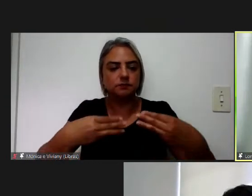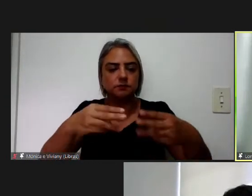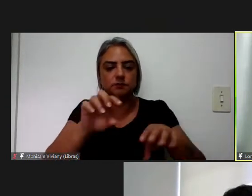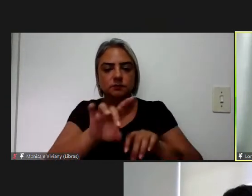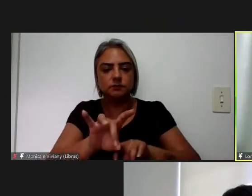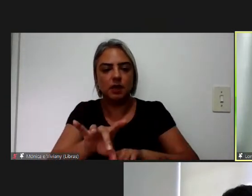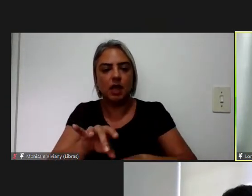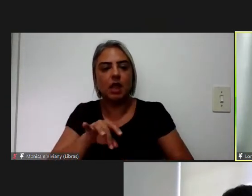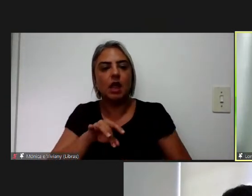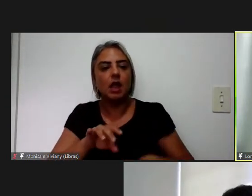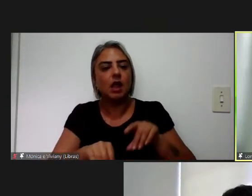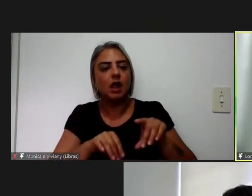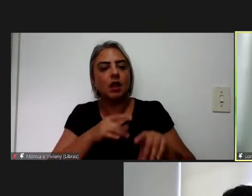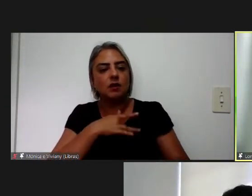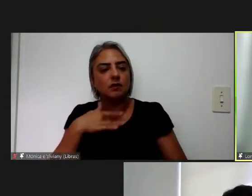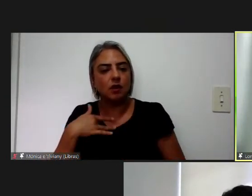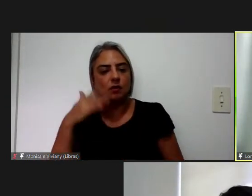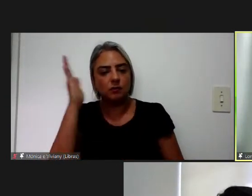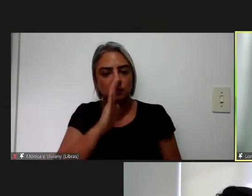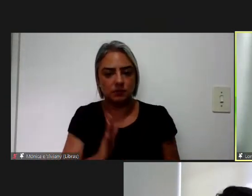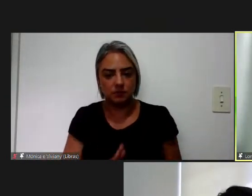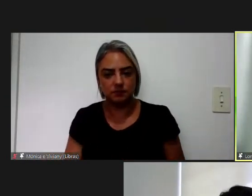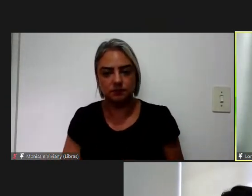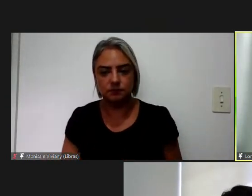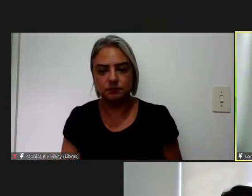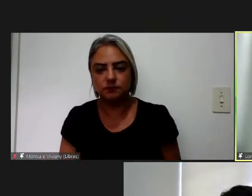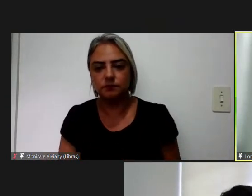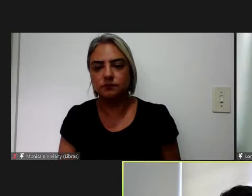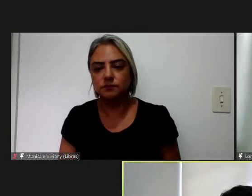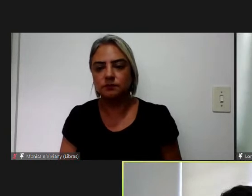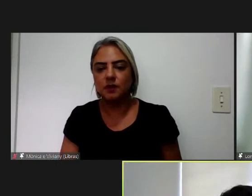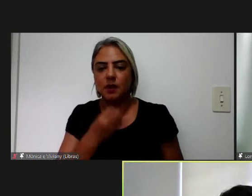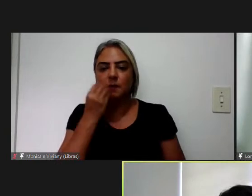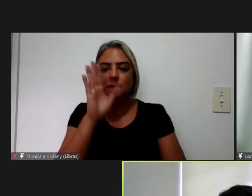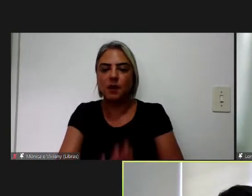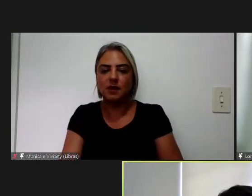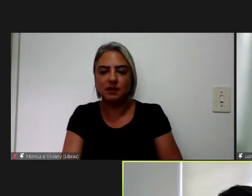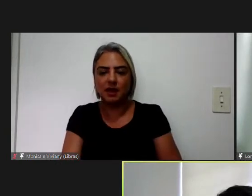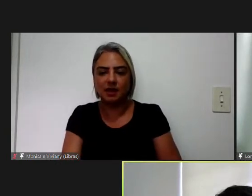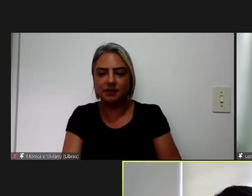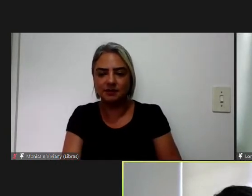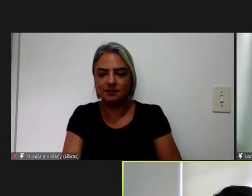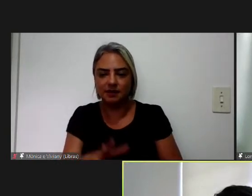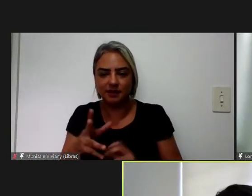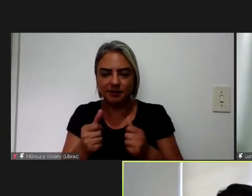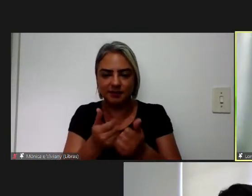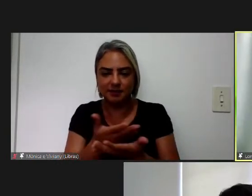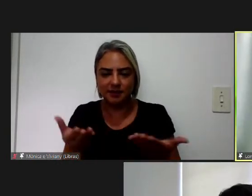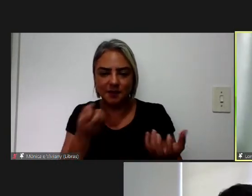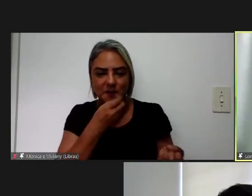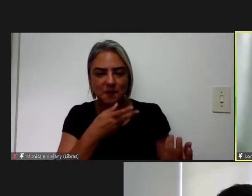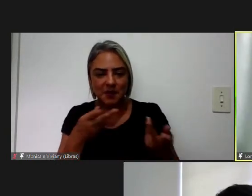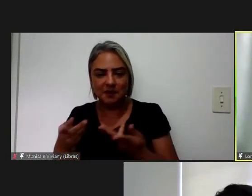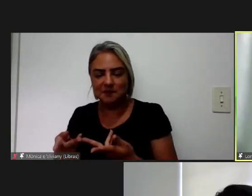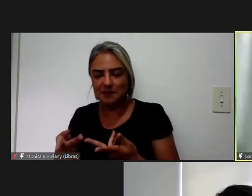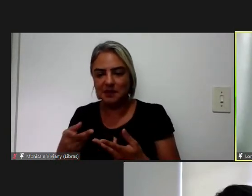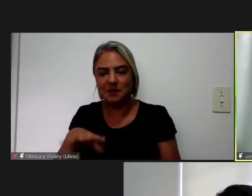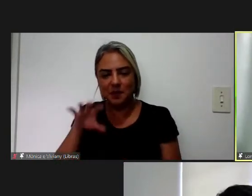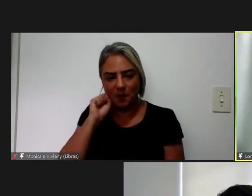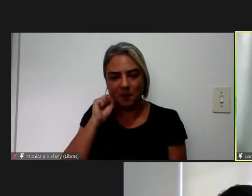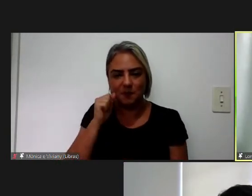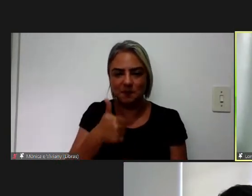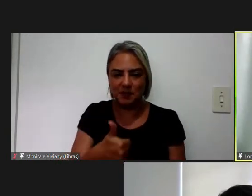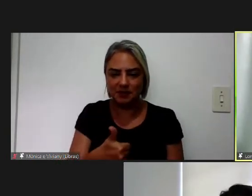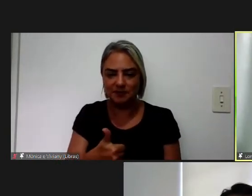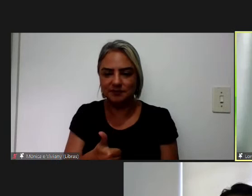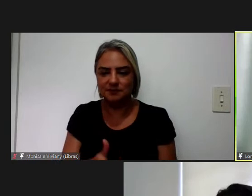care secretary of a health ministry. Good afternoon, Renata.